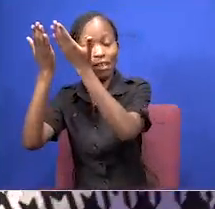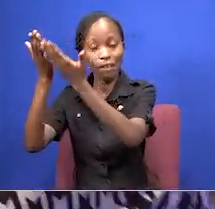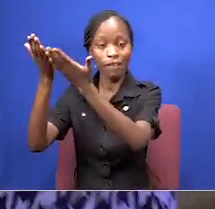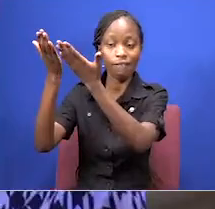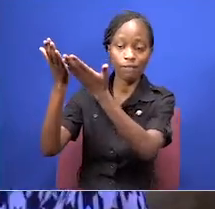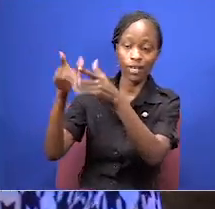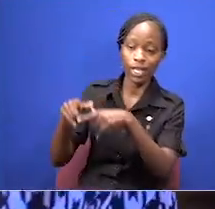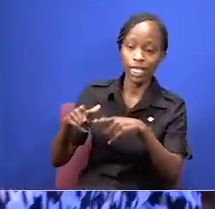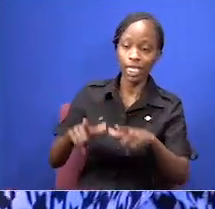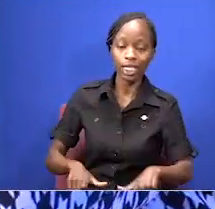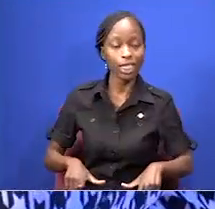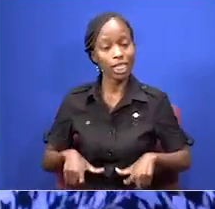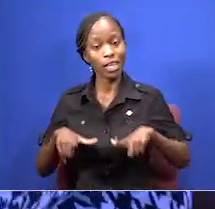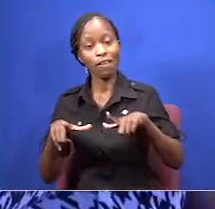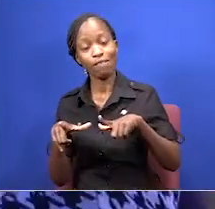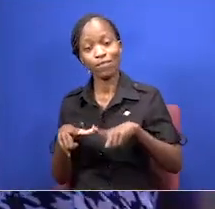Receive this living